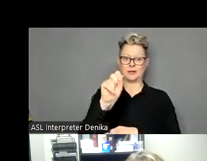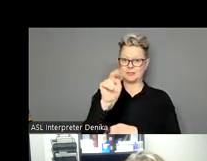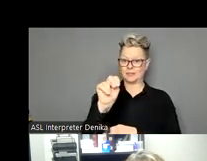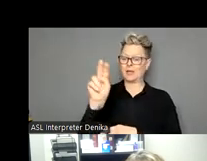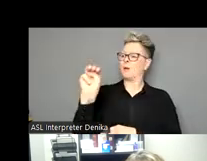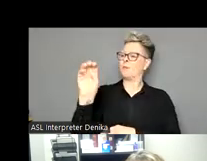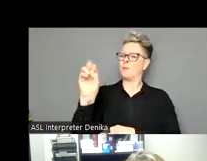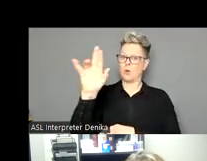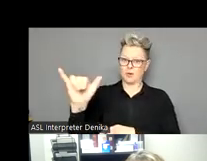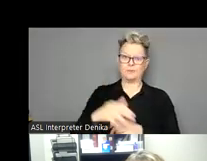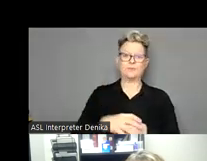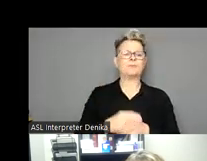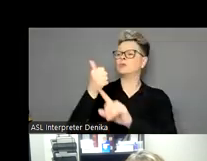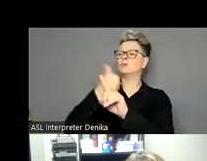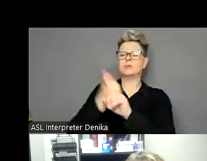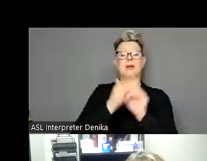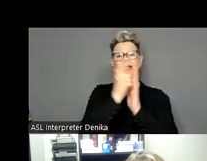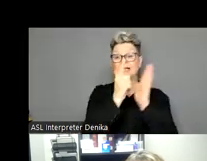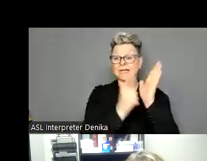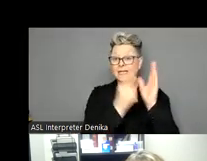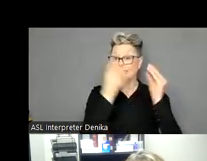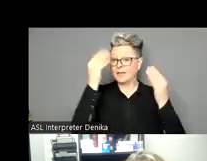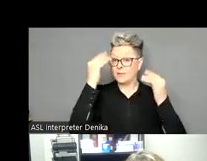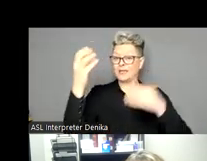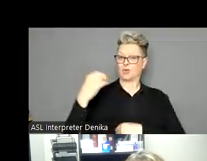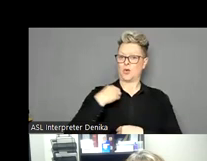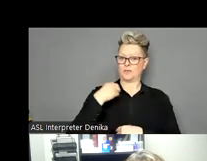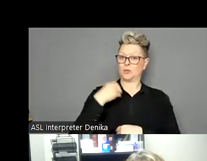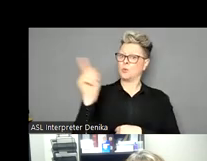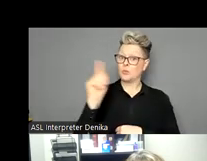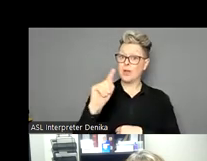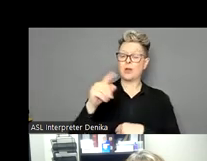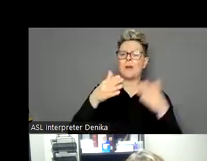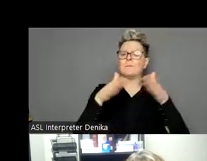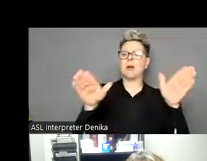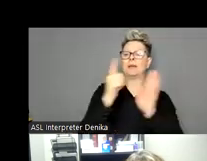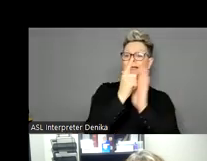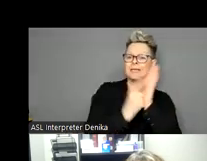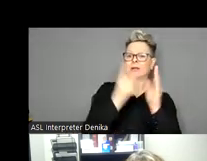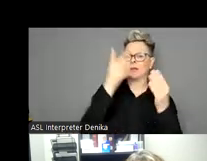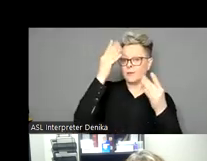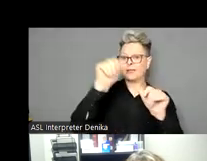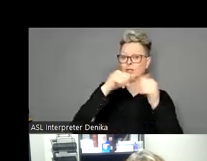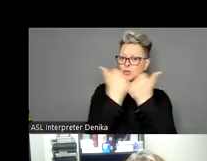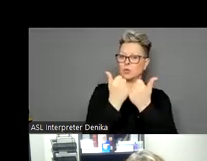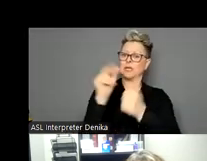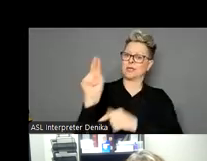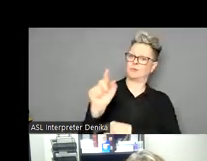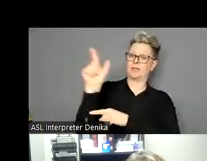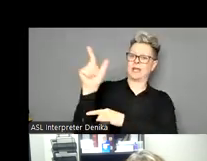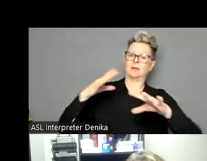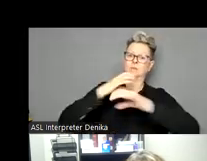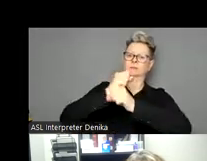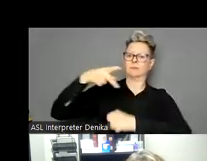Kirsten is the Legal Information Officer at the Public Legal Information Association of Newfoundland and Labrador,